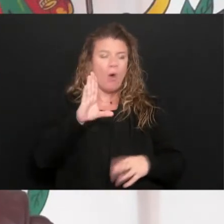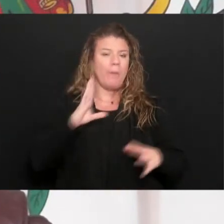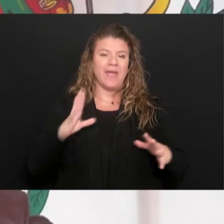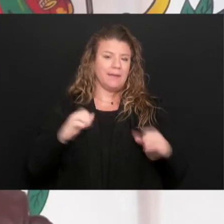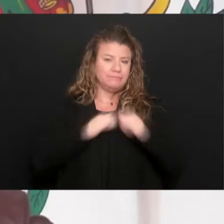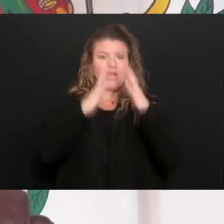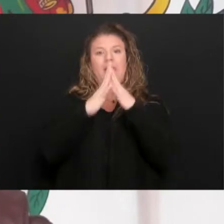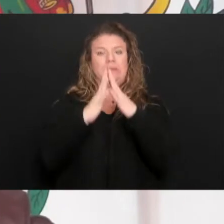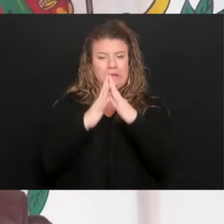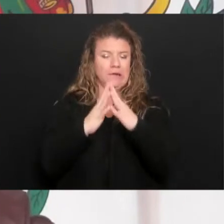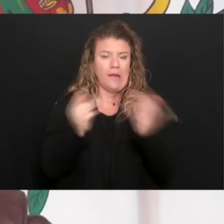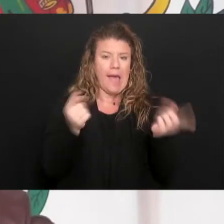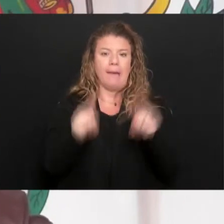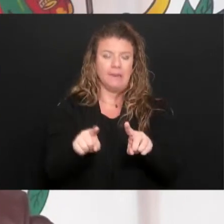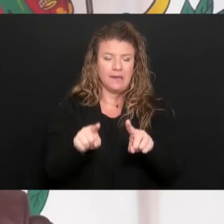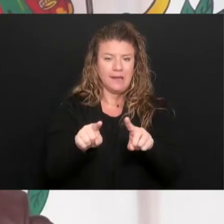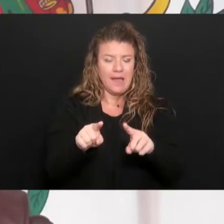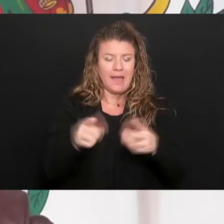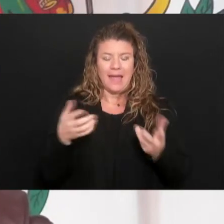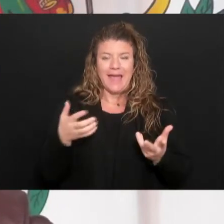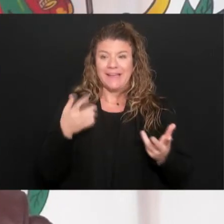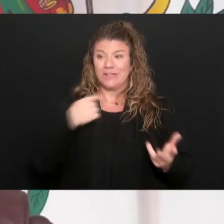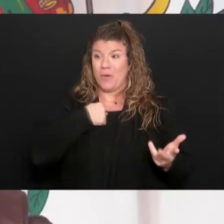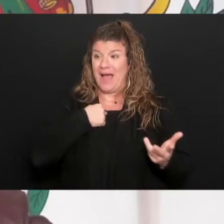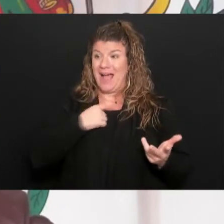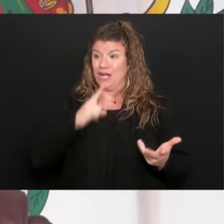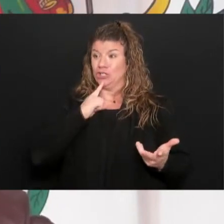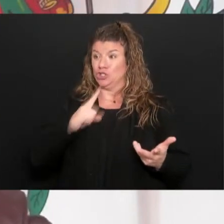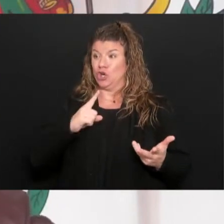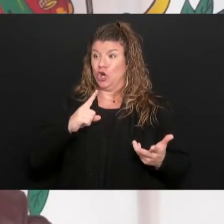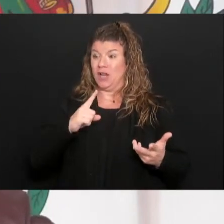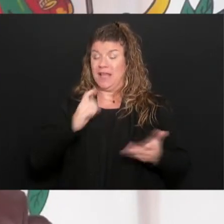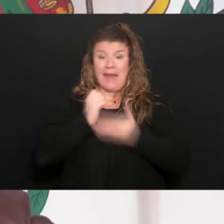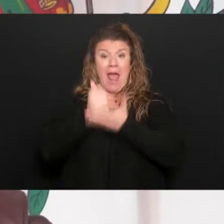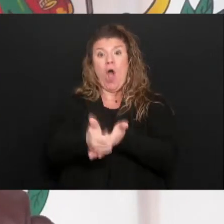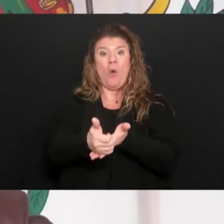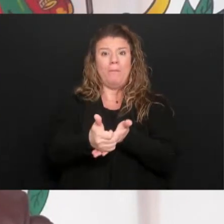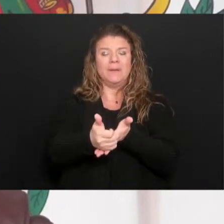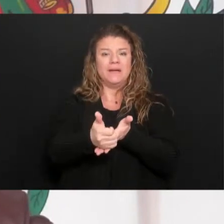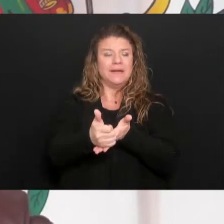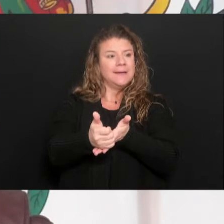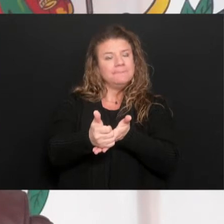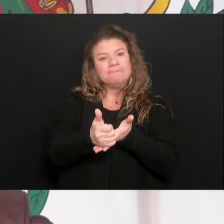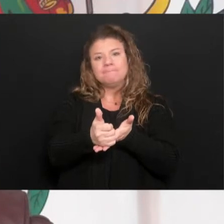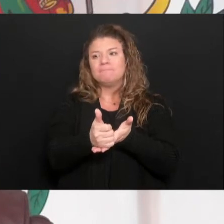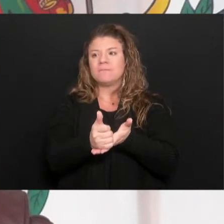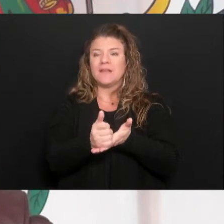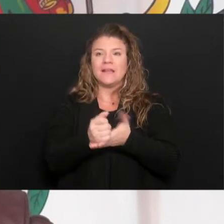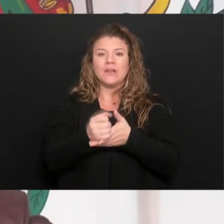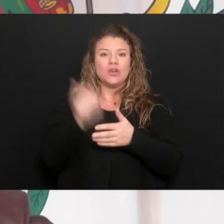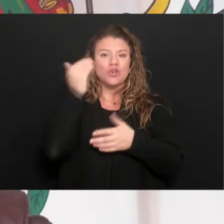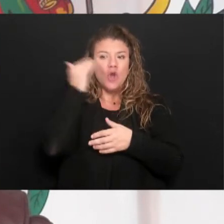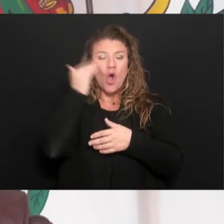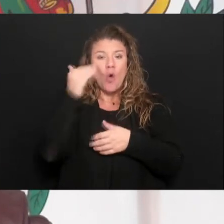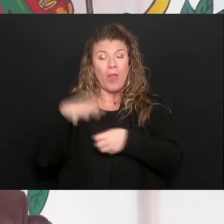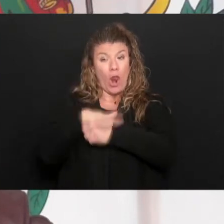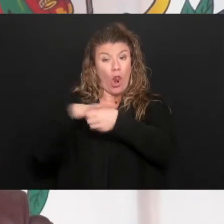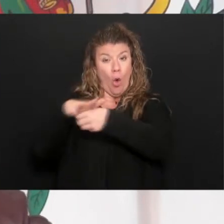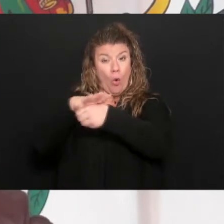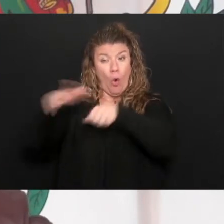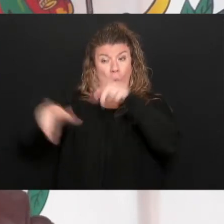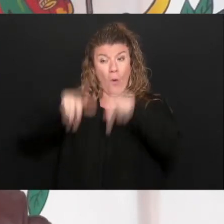everything. And I surely can't address or help, from the standpoint of the local, officials